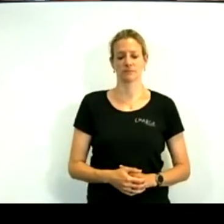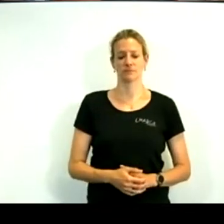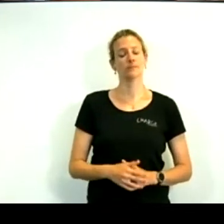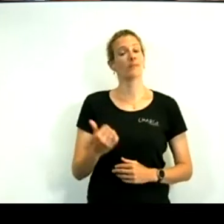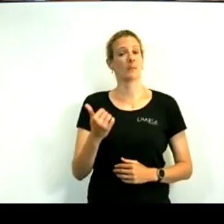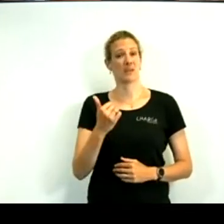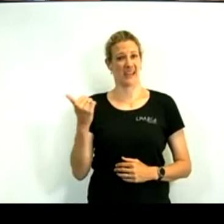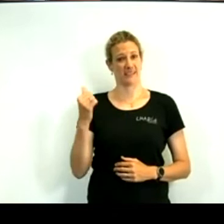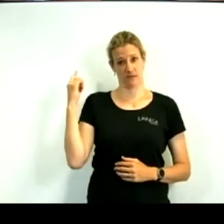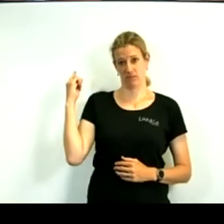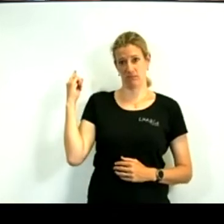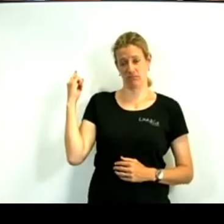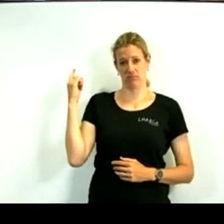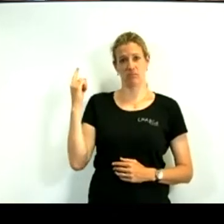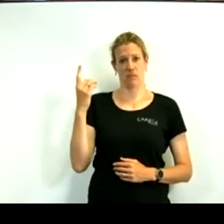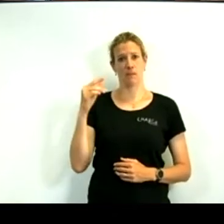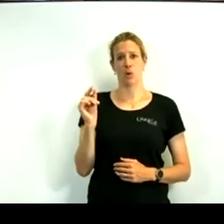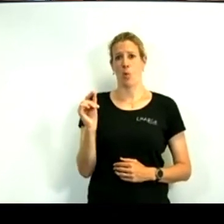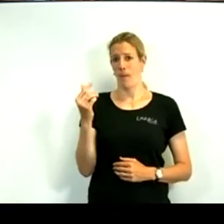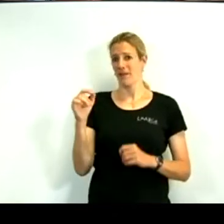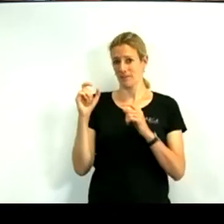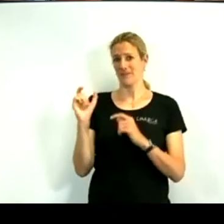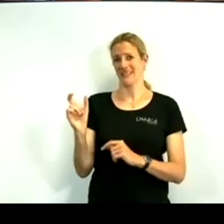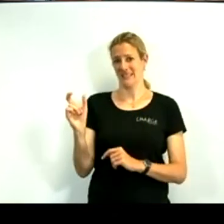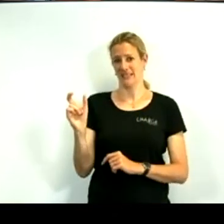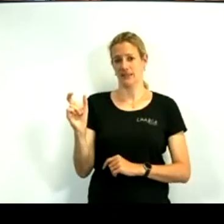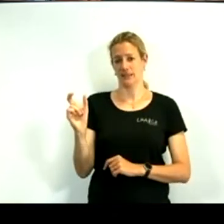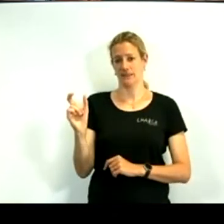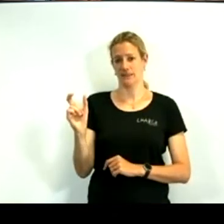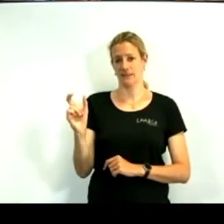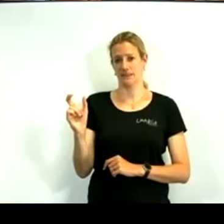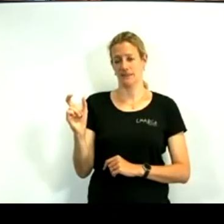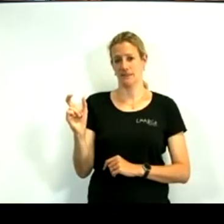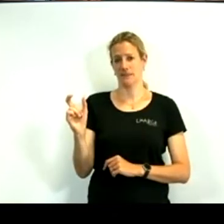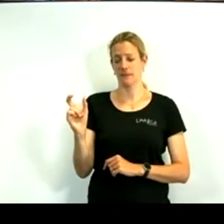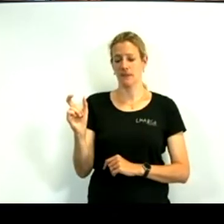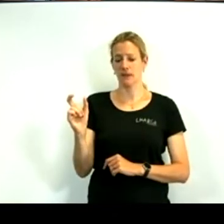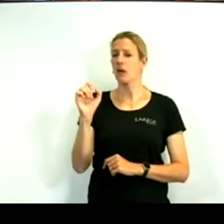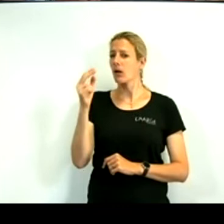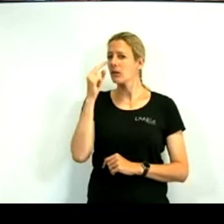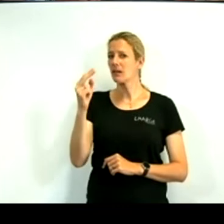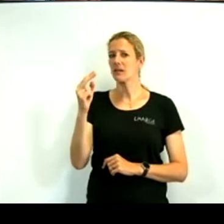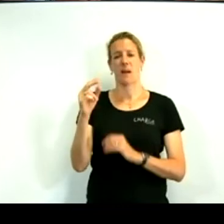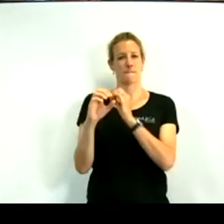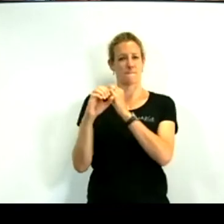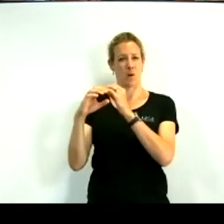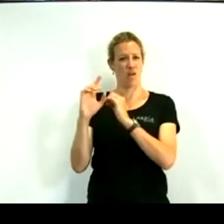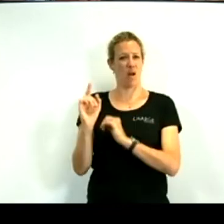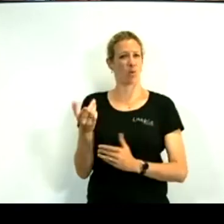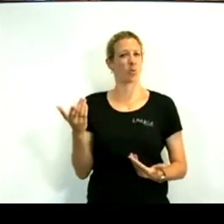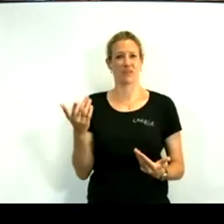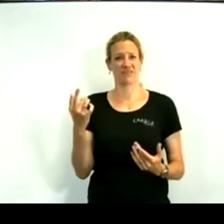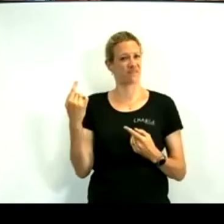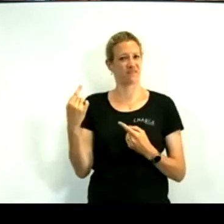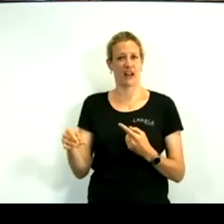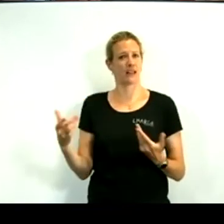you will notice it comes up where the macula should be. So that eye doesn't have fine